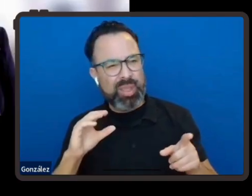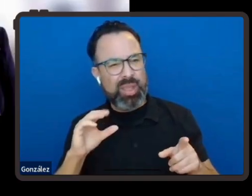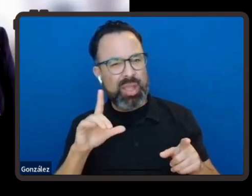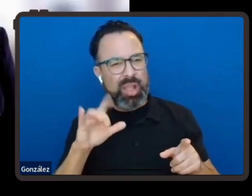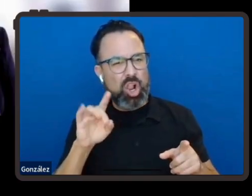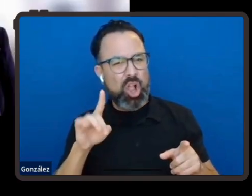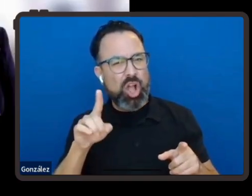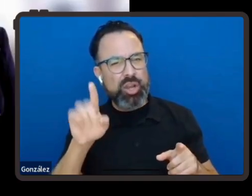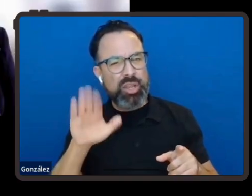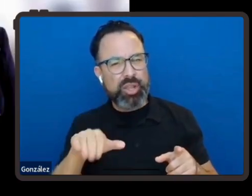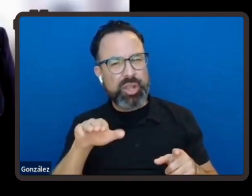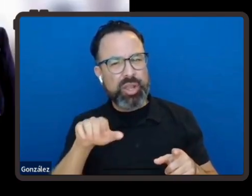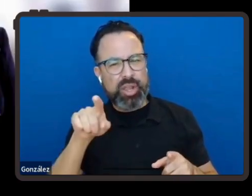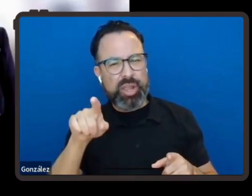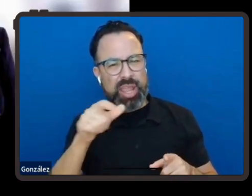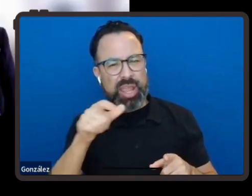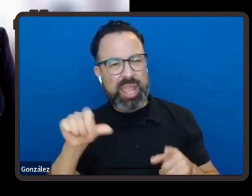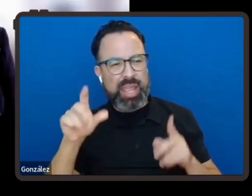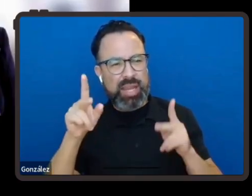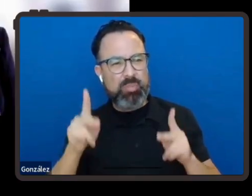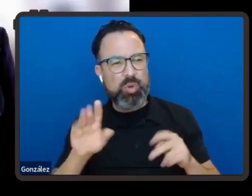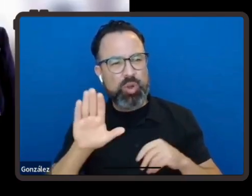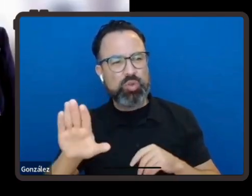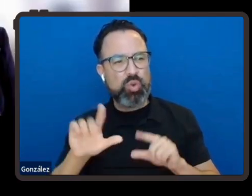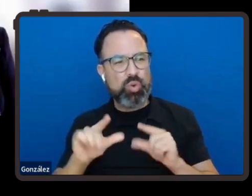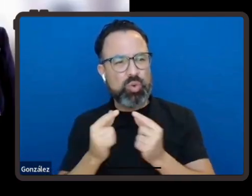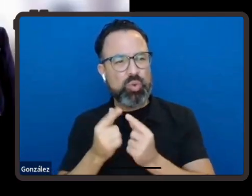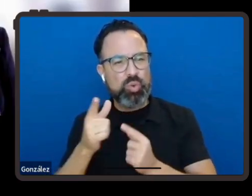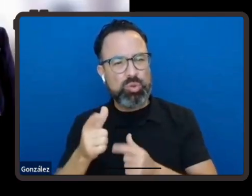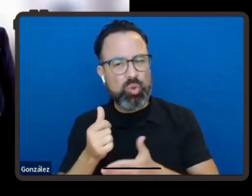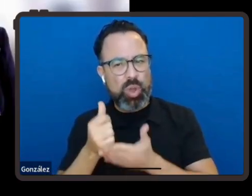group treated for their facial palsy?